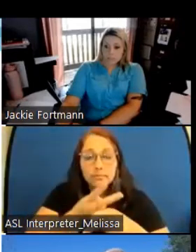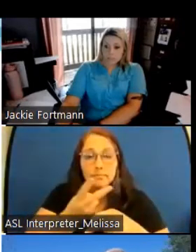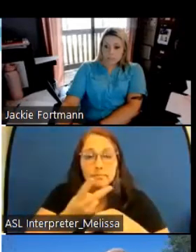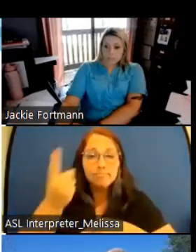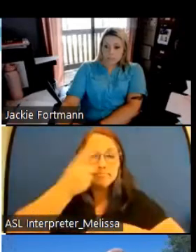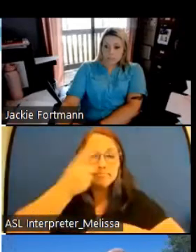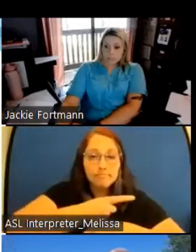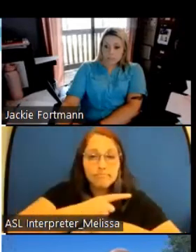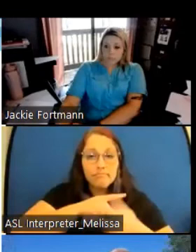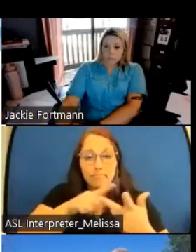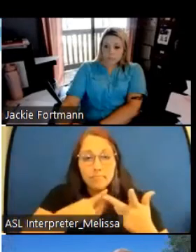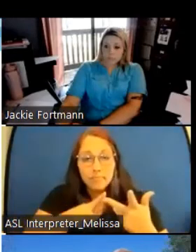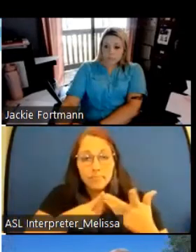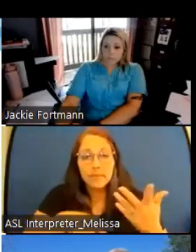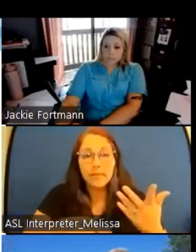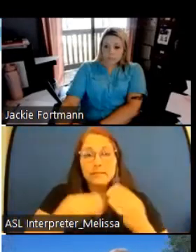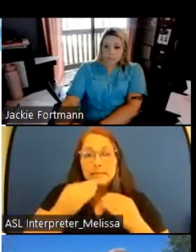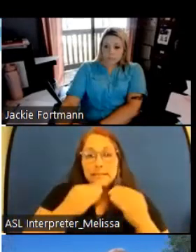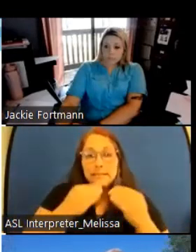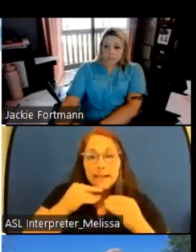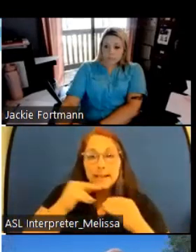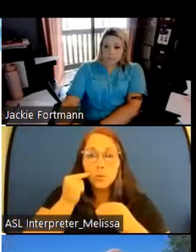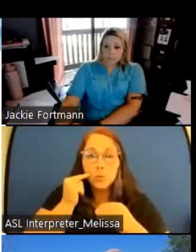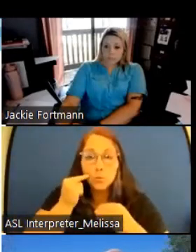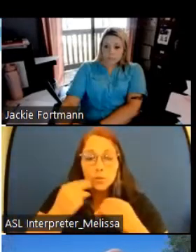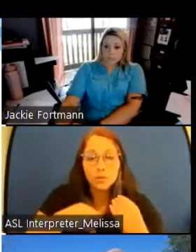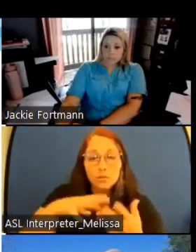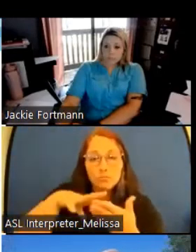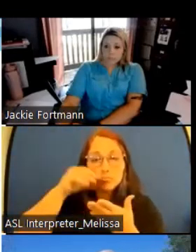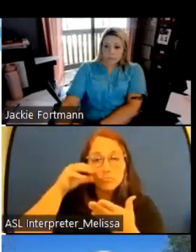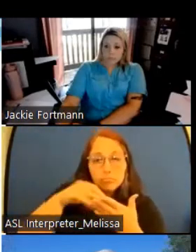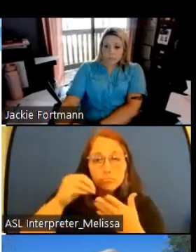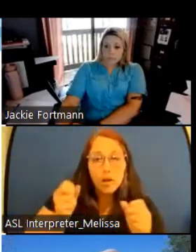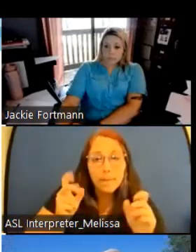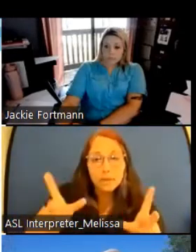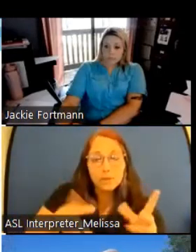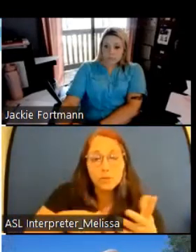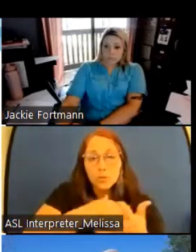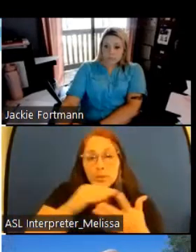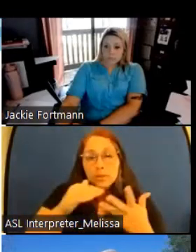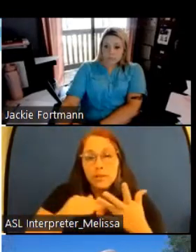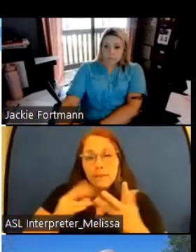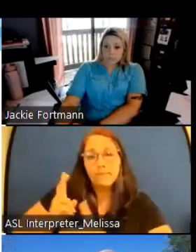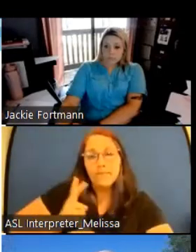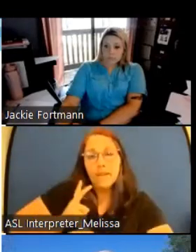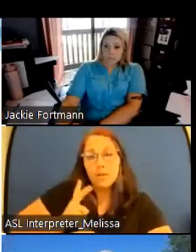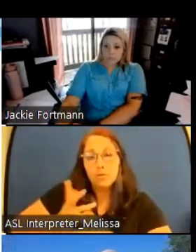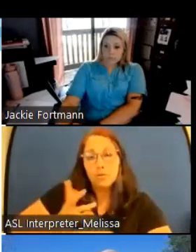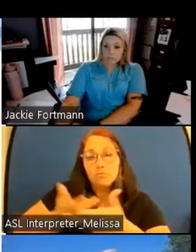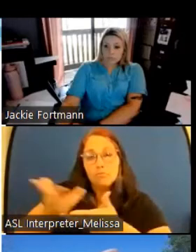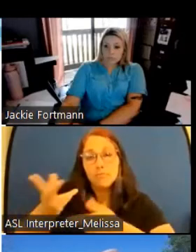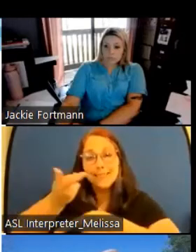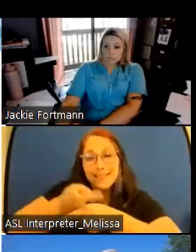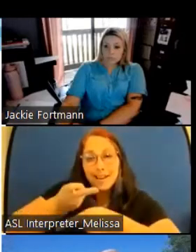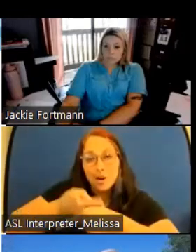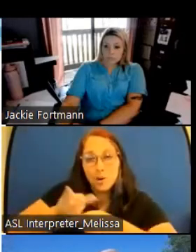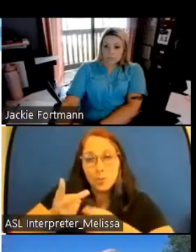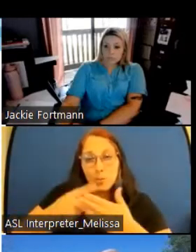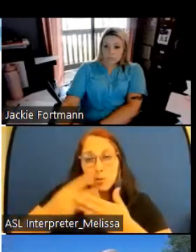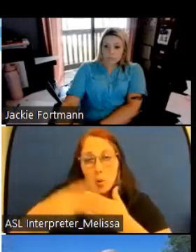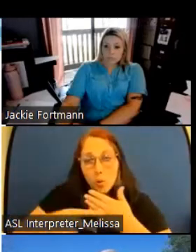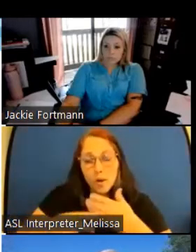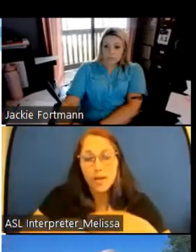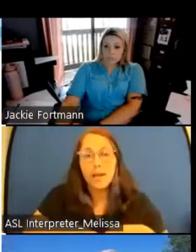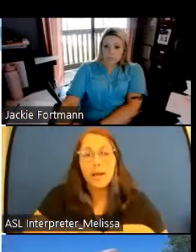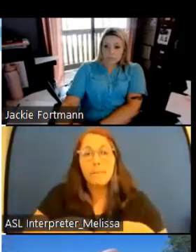congregate dining and nutrition opportunities, and a veterans directed care program that operates in a multiple state